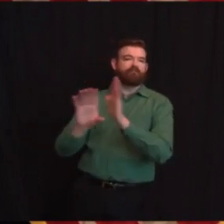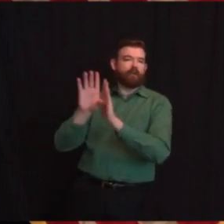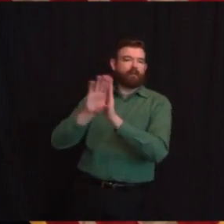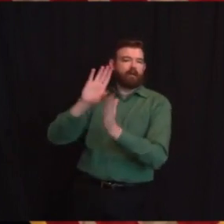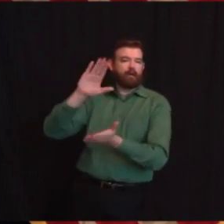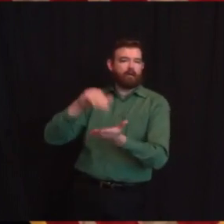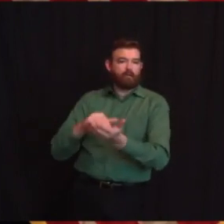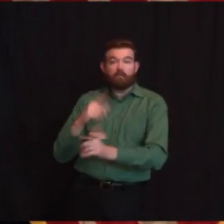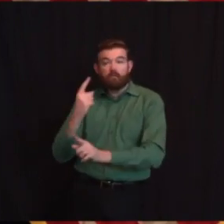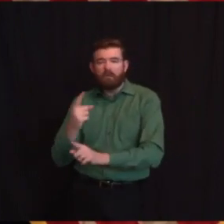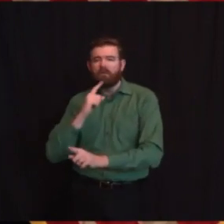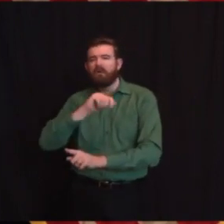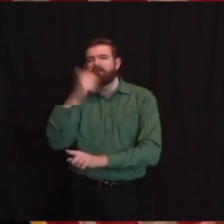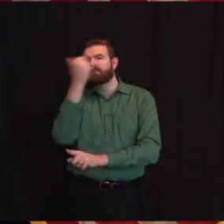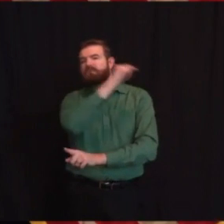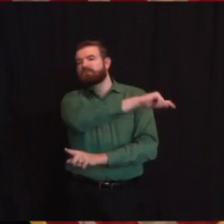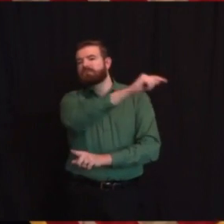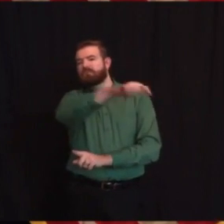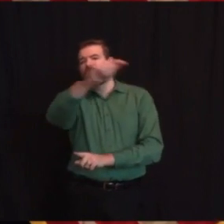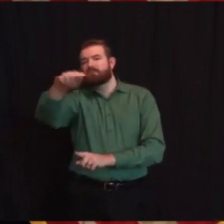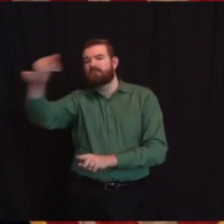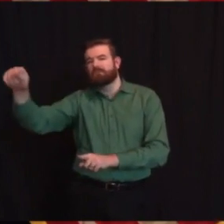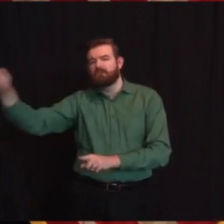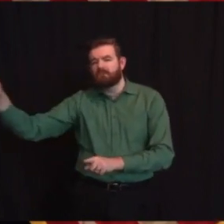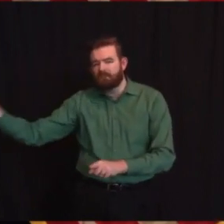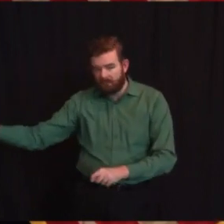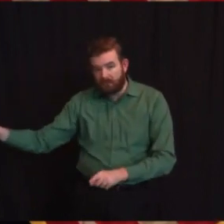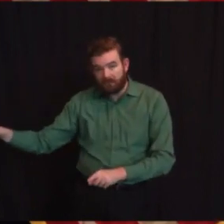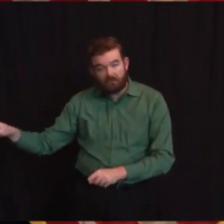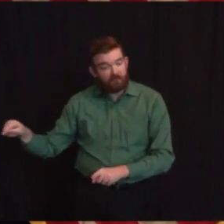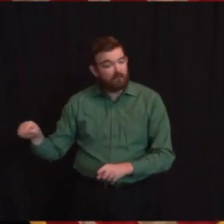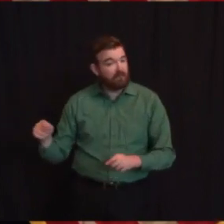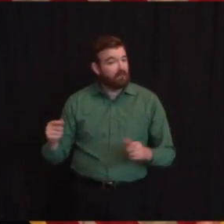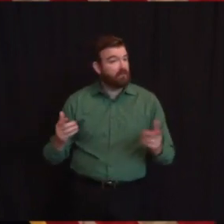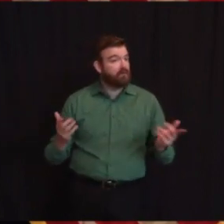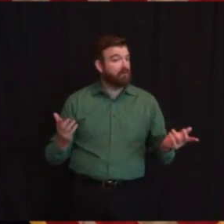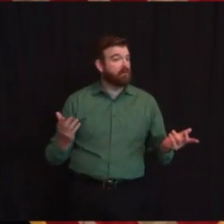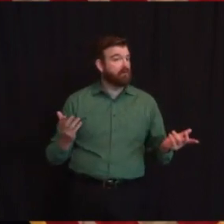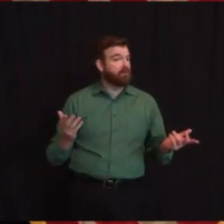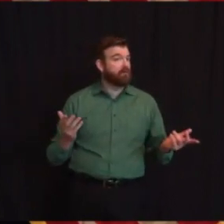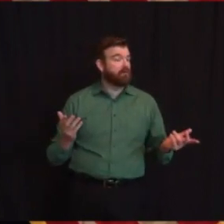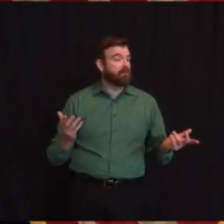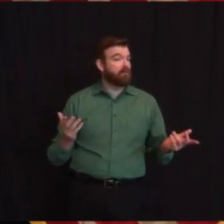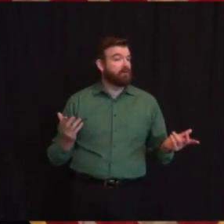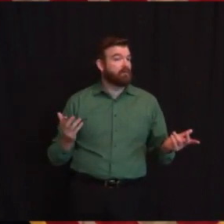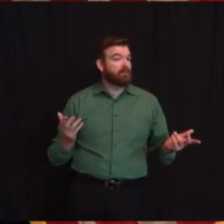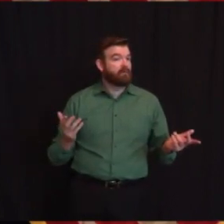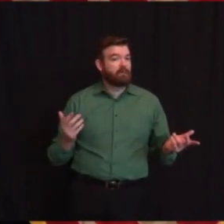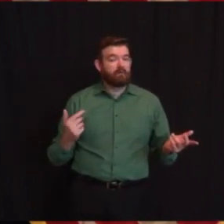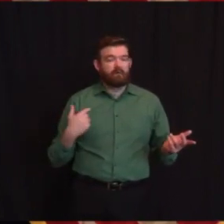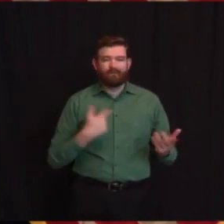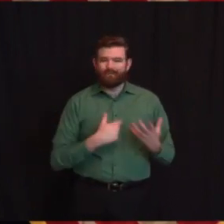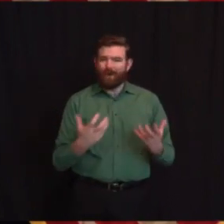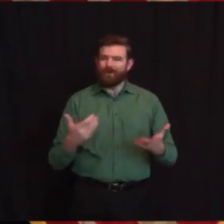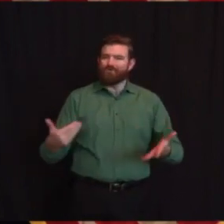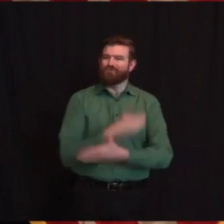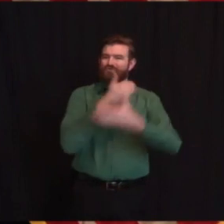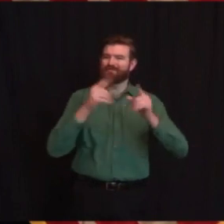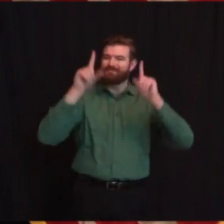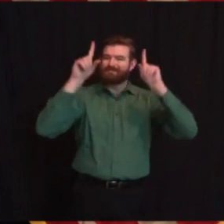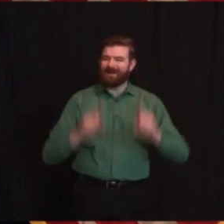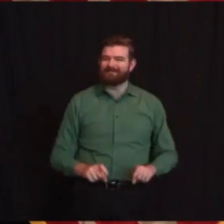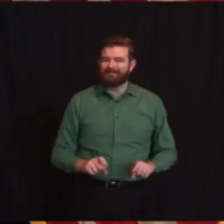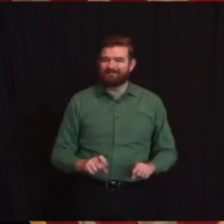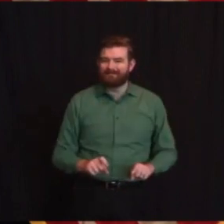It's part of the reason why when we think about deploying a new wave of testing capability, this is exactly the